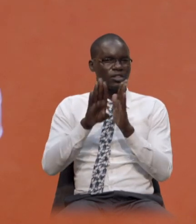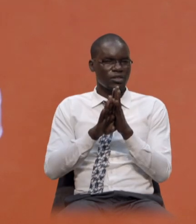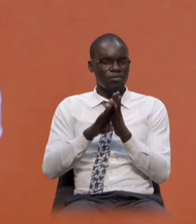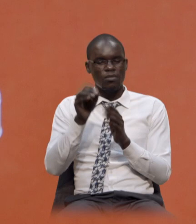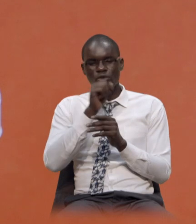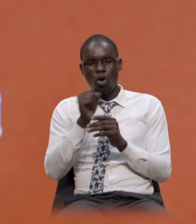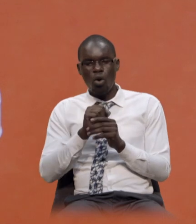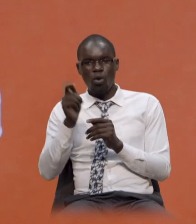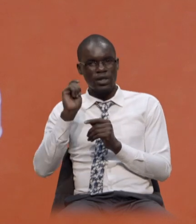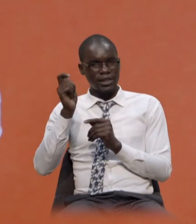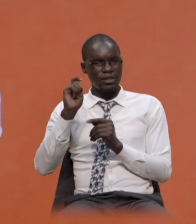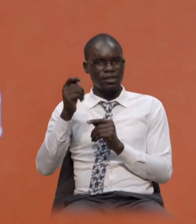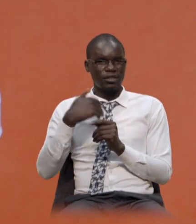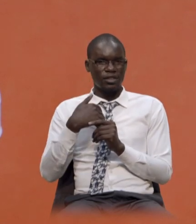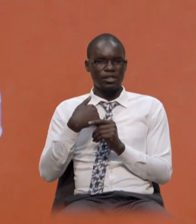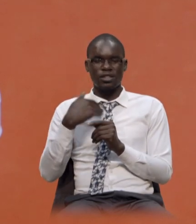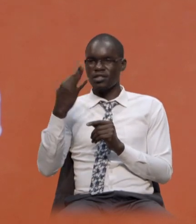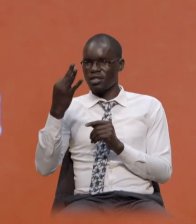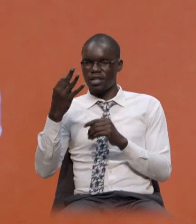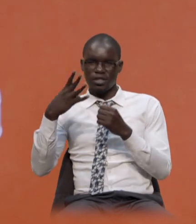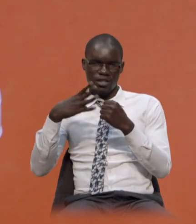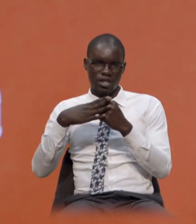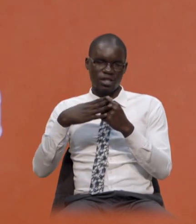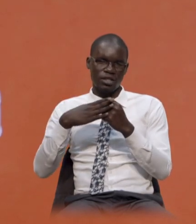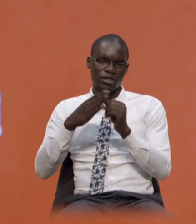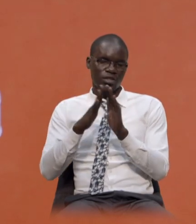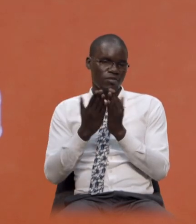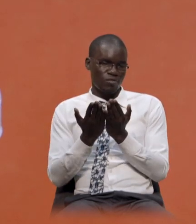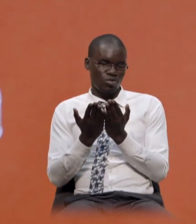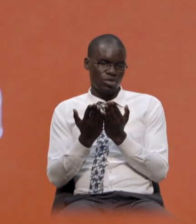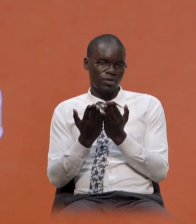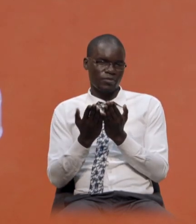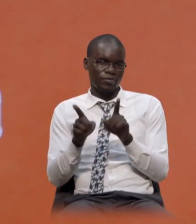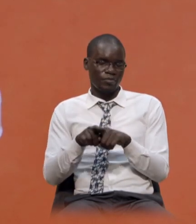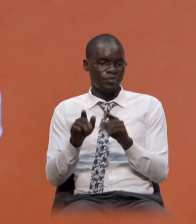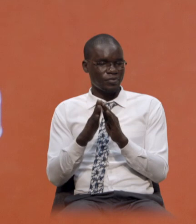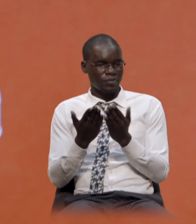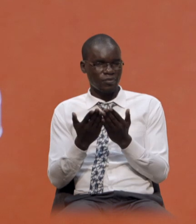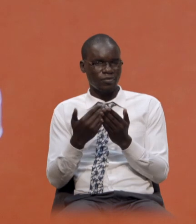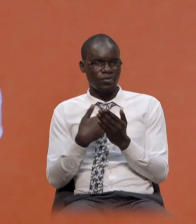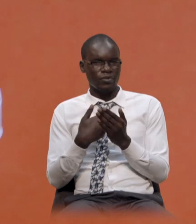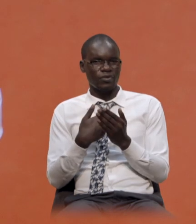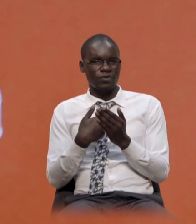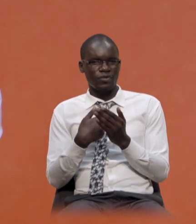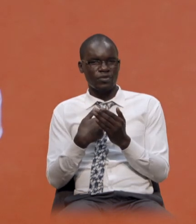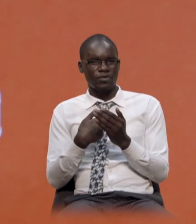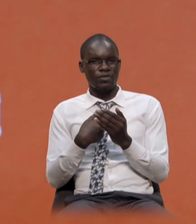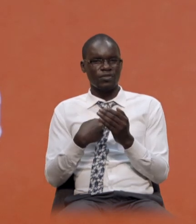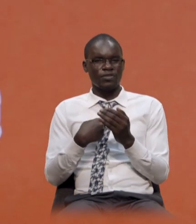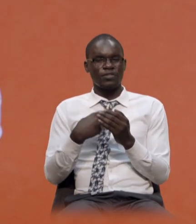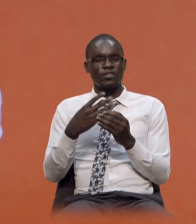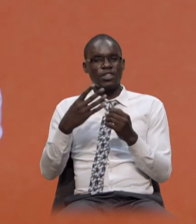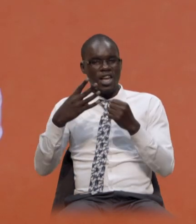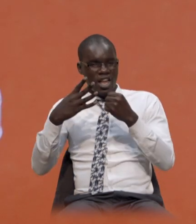Old Testament, it has 39 books. And these 39 books consist of